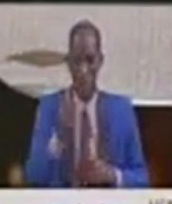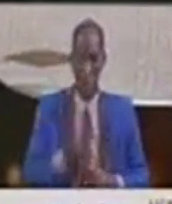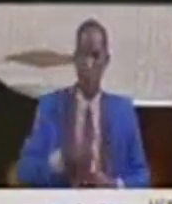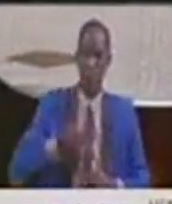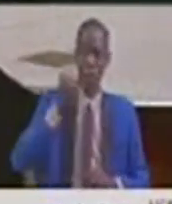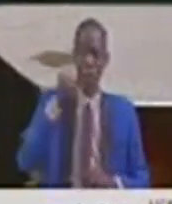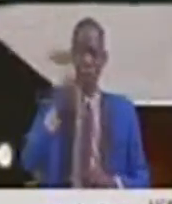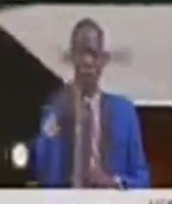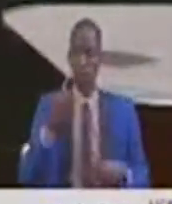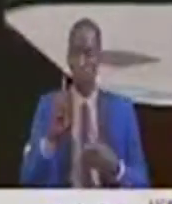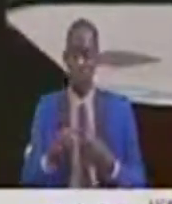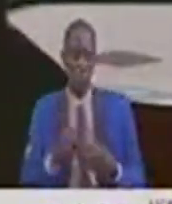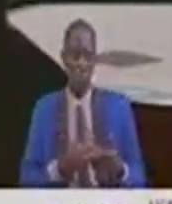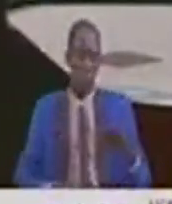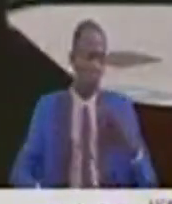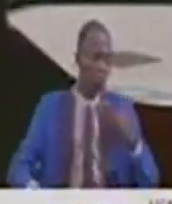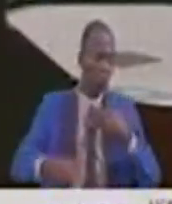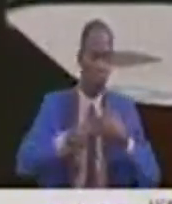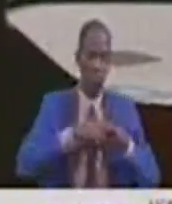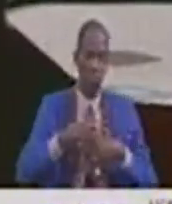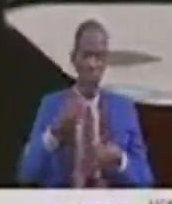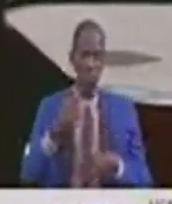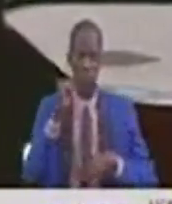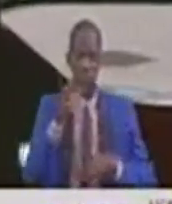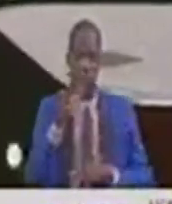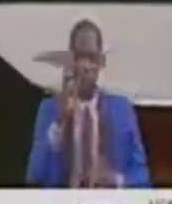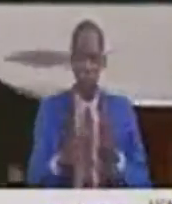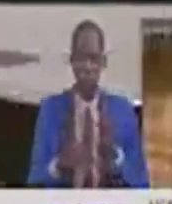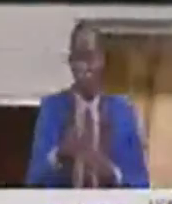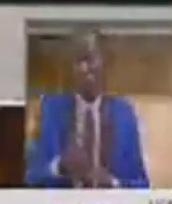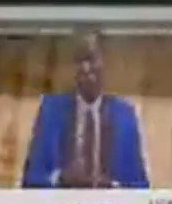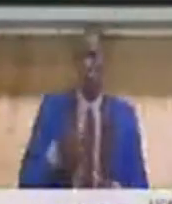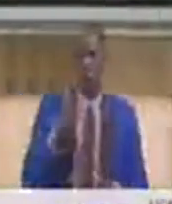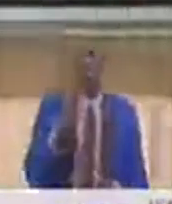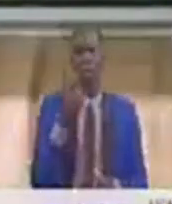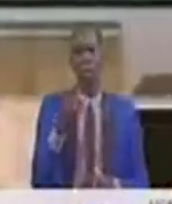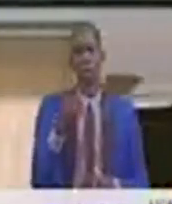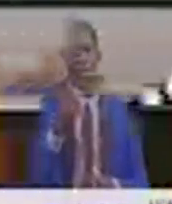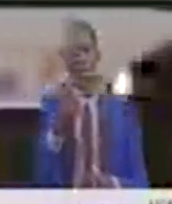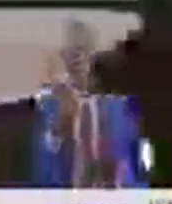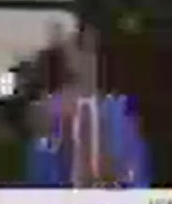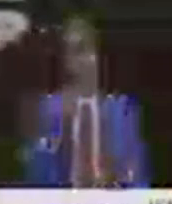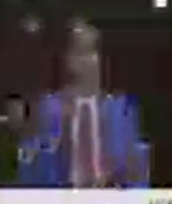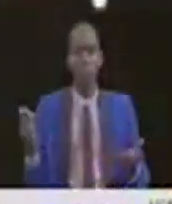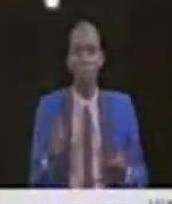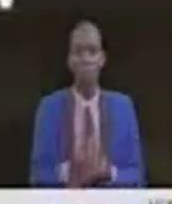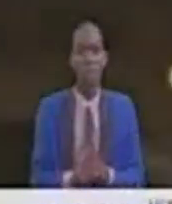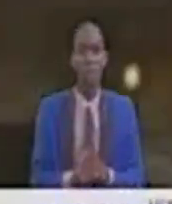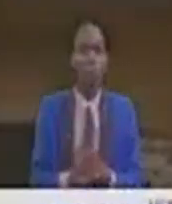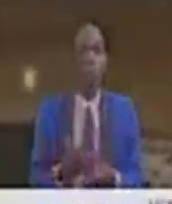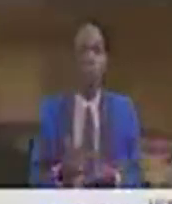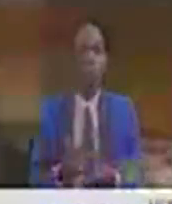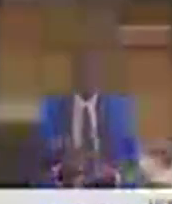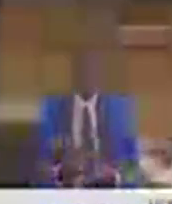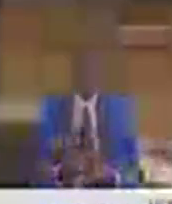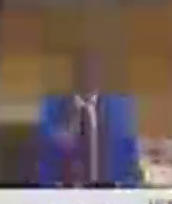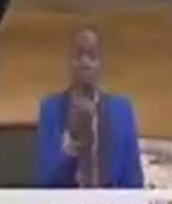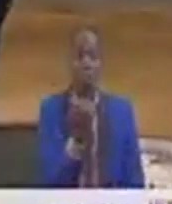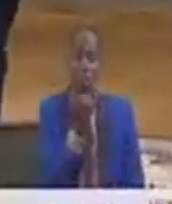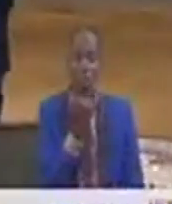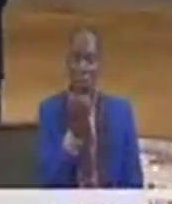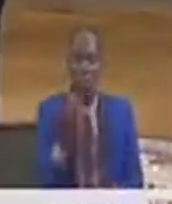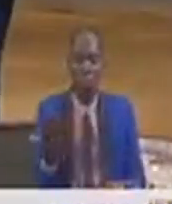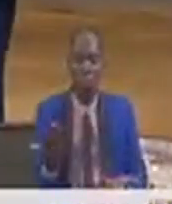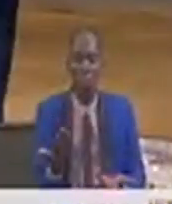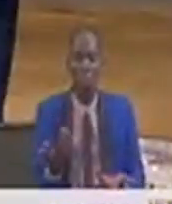if thou restore her not, if you say, well, from what he told me, what have I